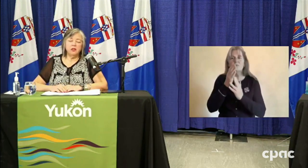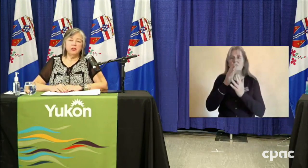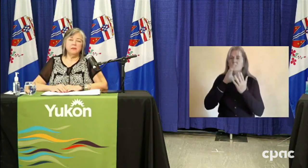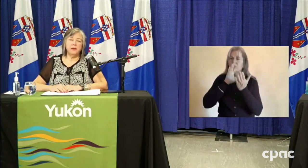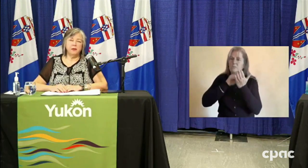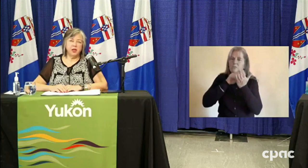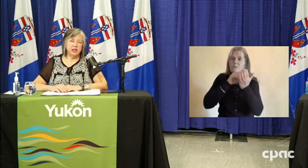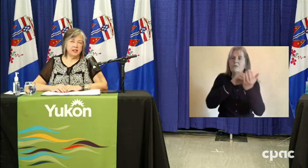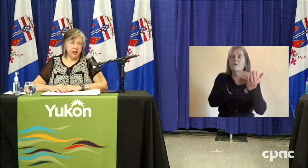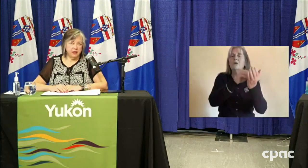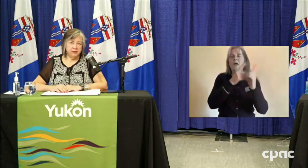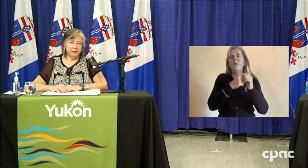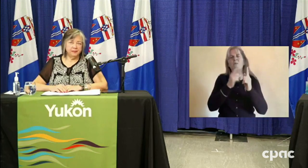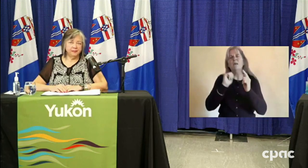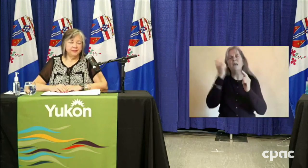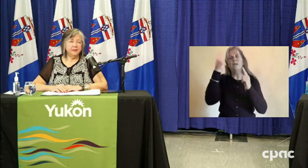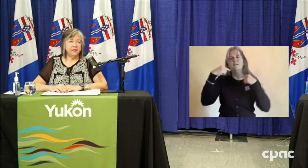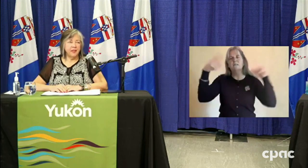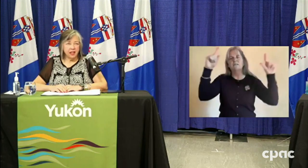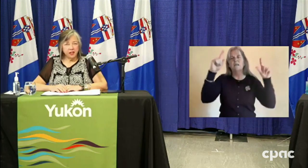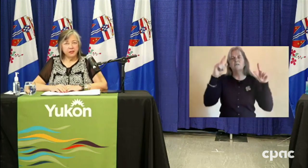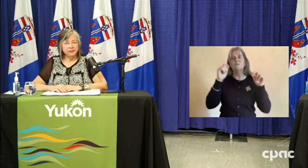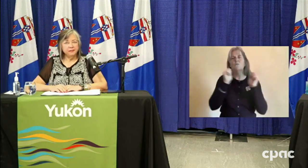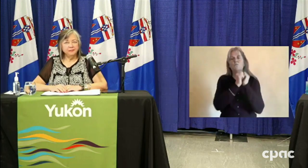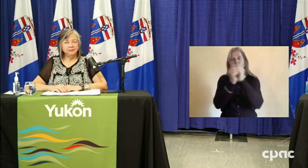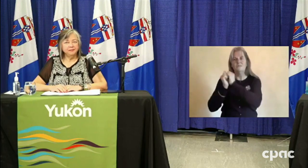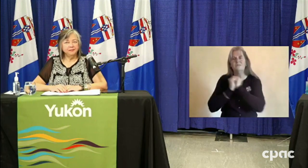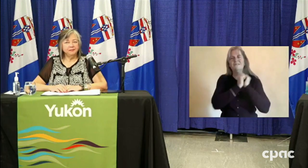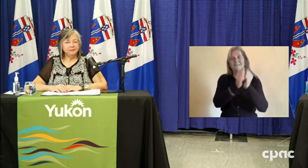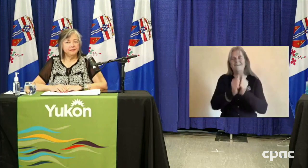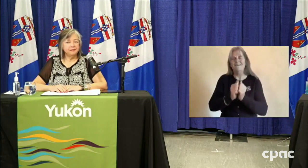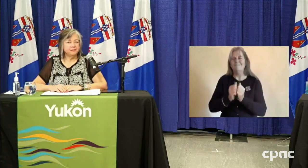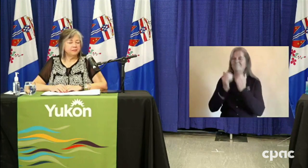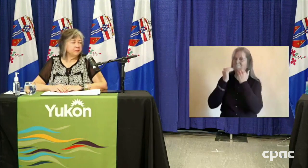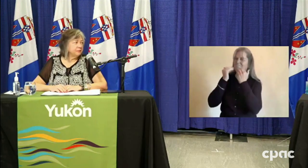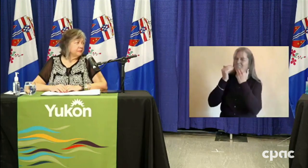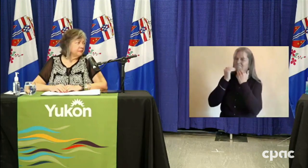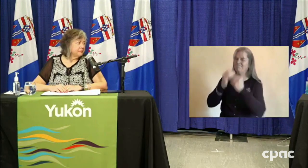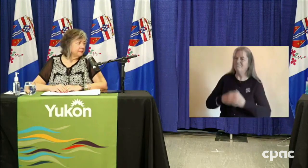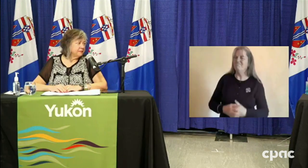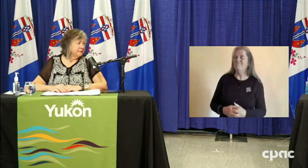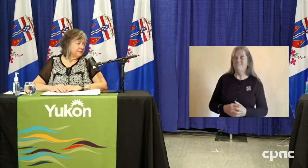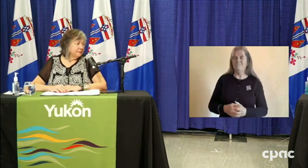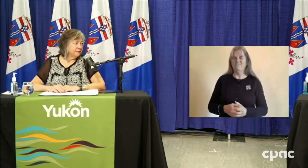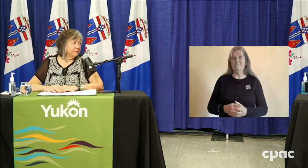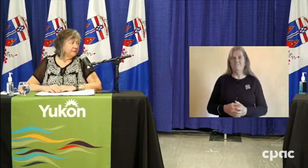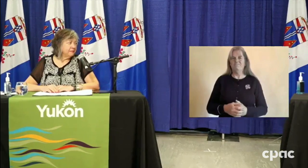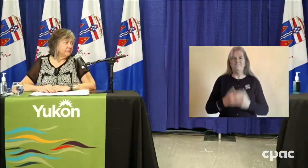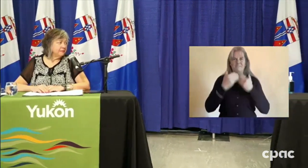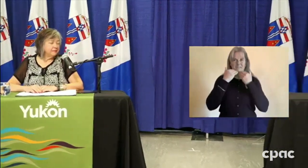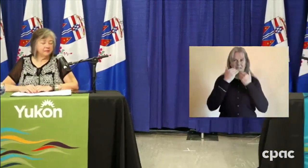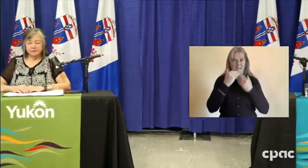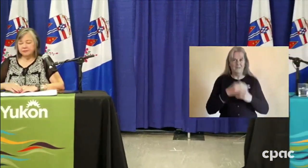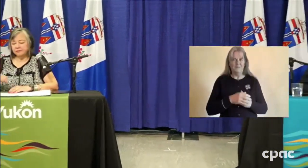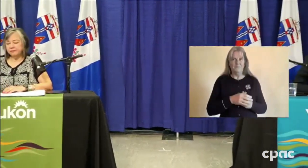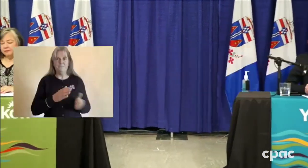that goal by working together. Thank you. Thank you, Minister McPhee. Dr. Hanley?